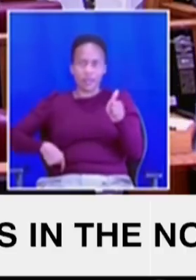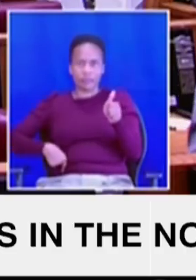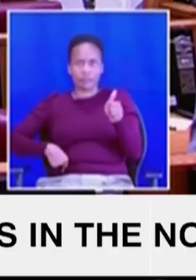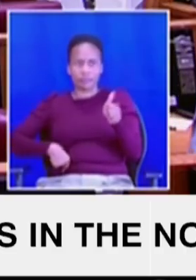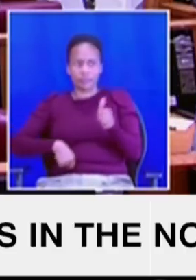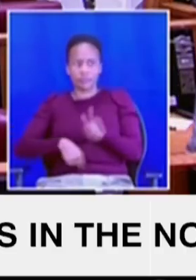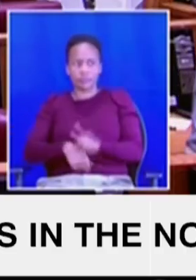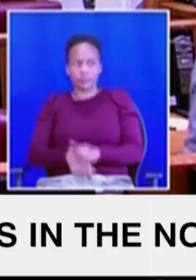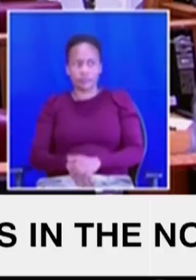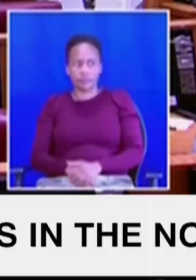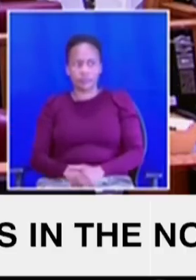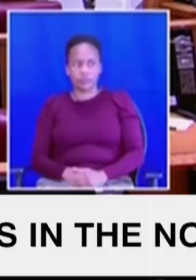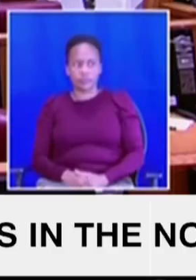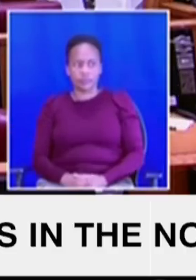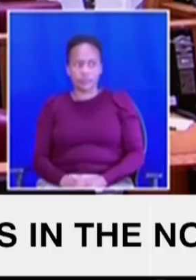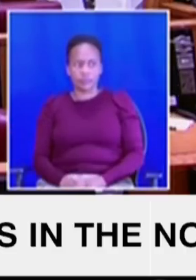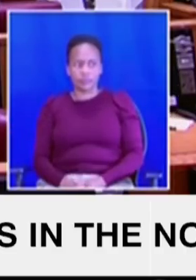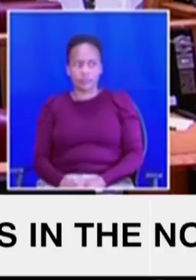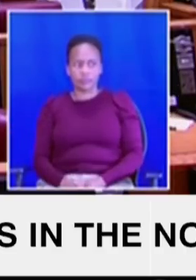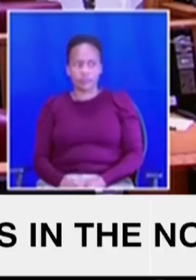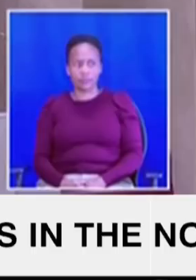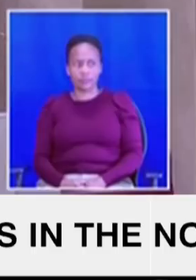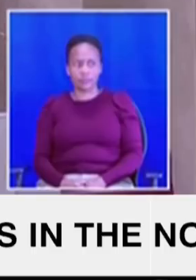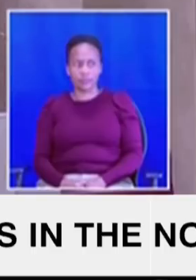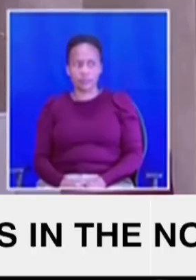Honourable Deputy President. Thank you very much,